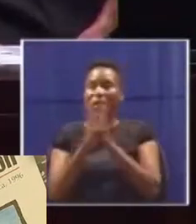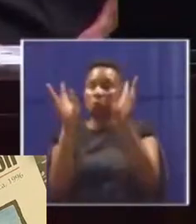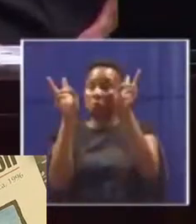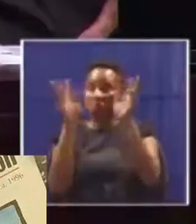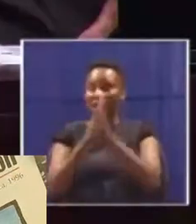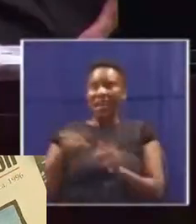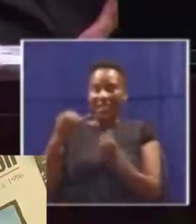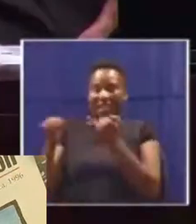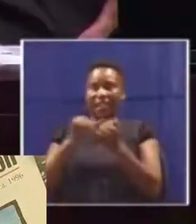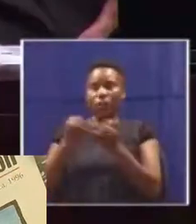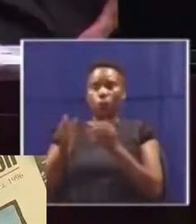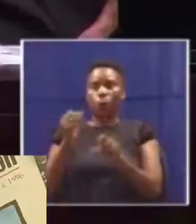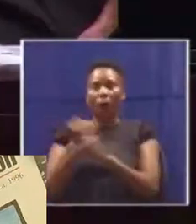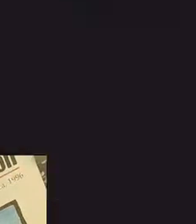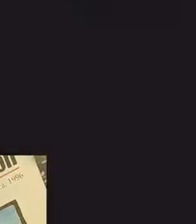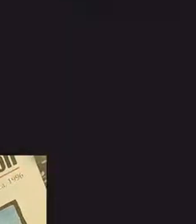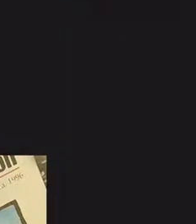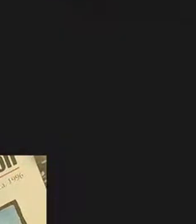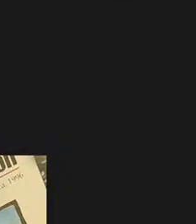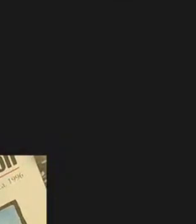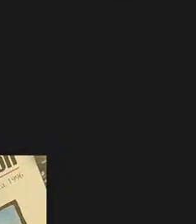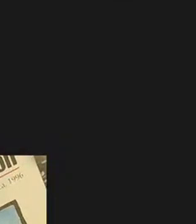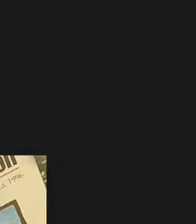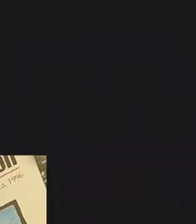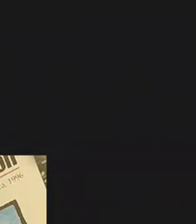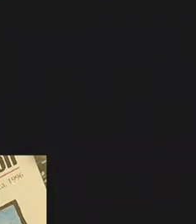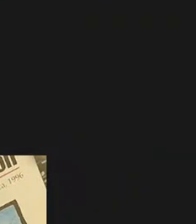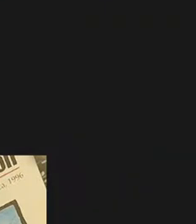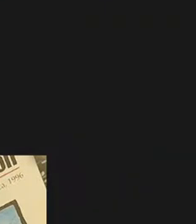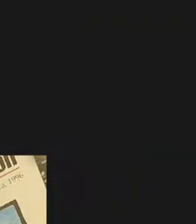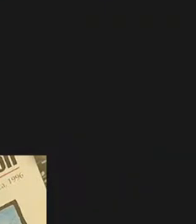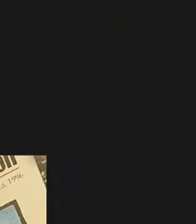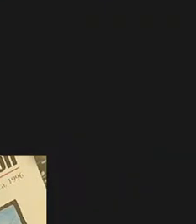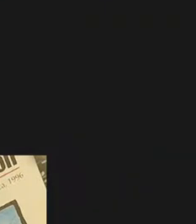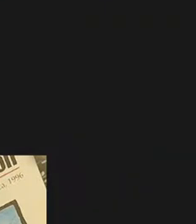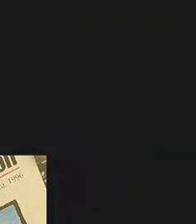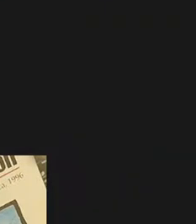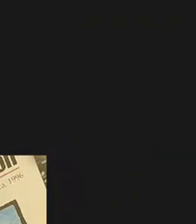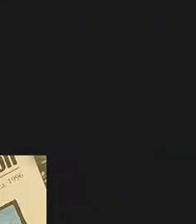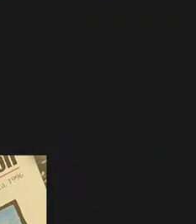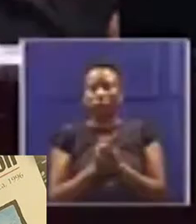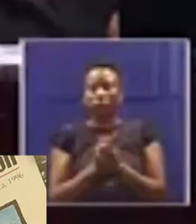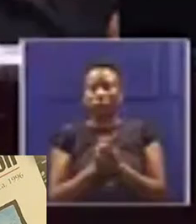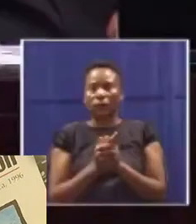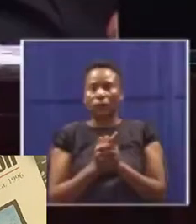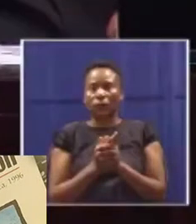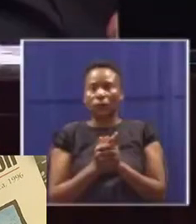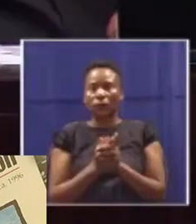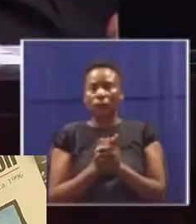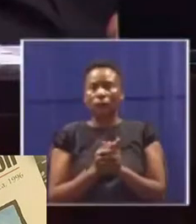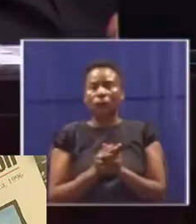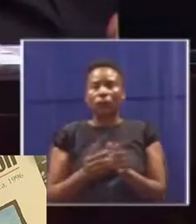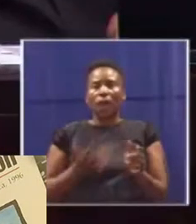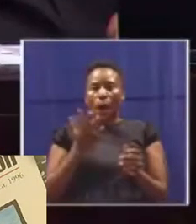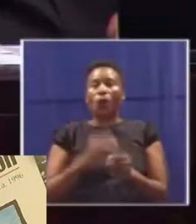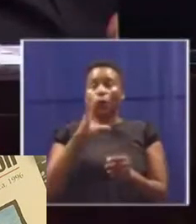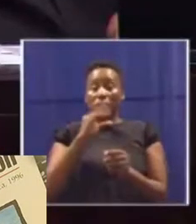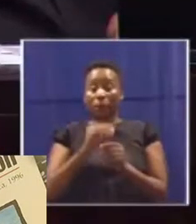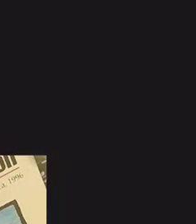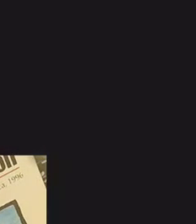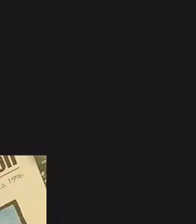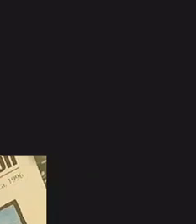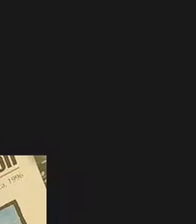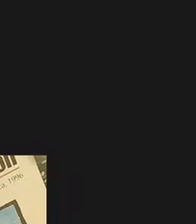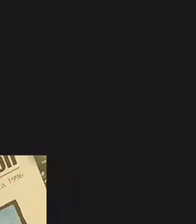work, legislation can make its way into this parliament to renew that practice. I want to speak to the speaker